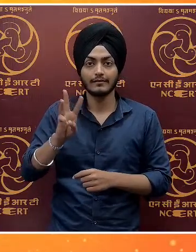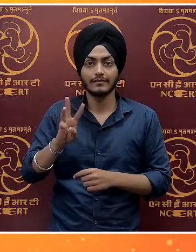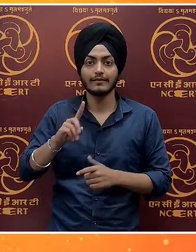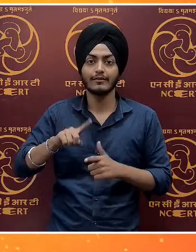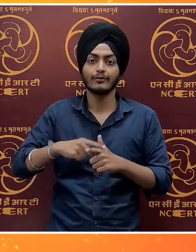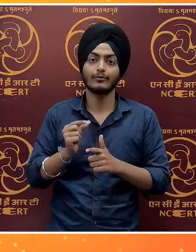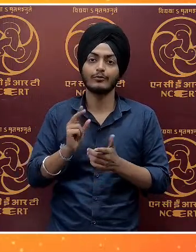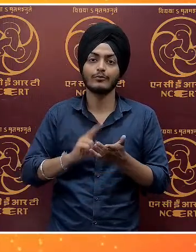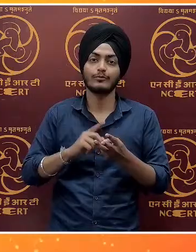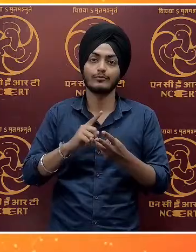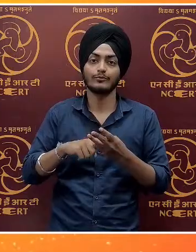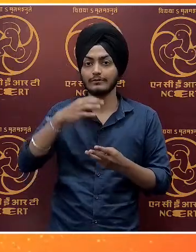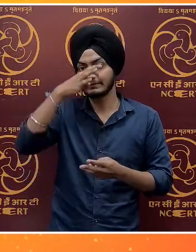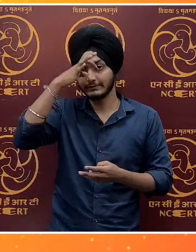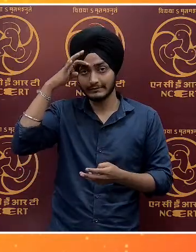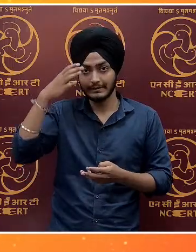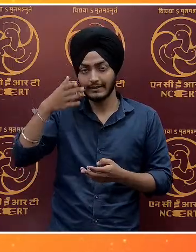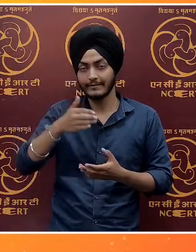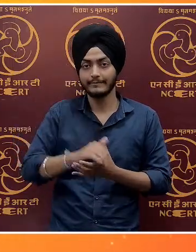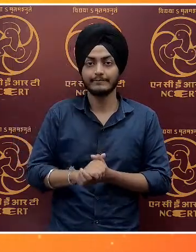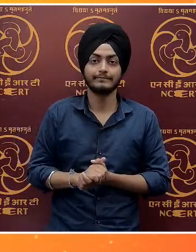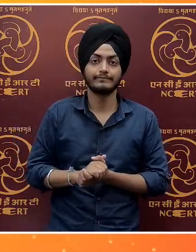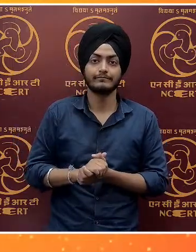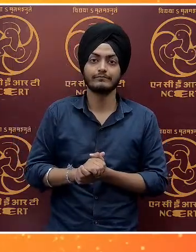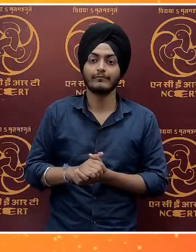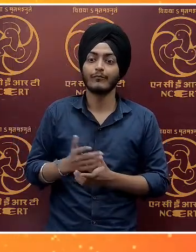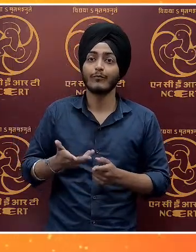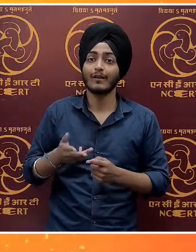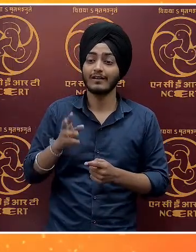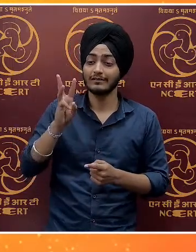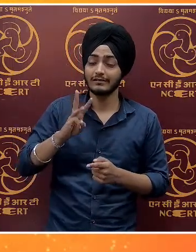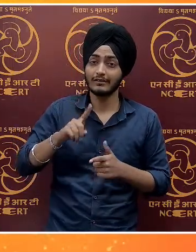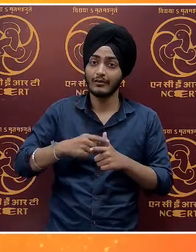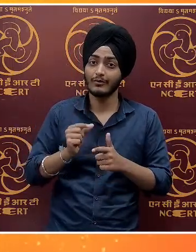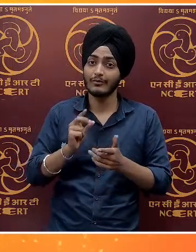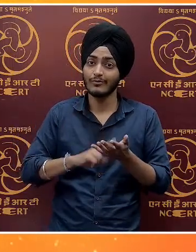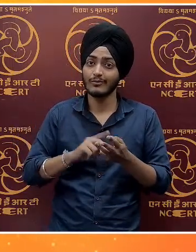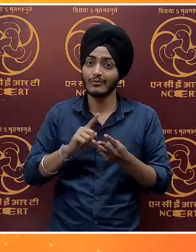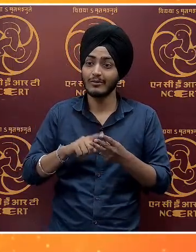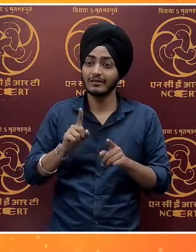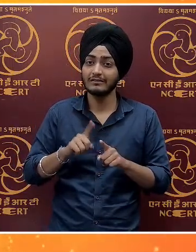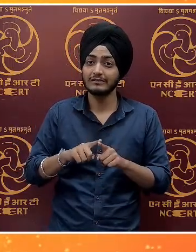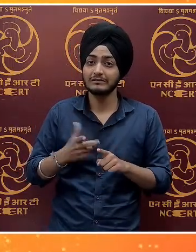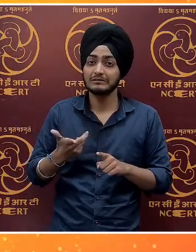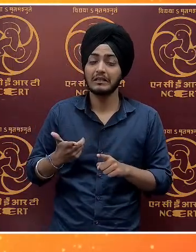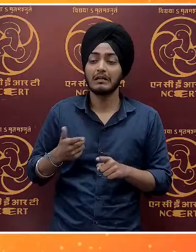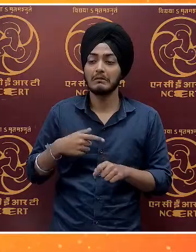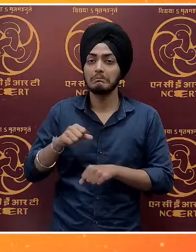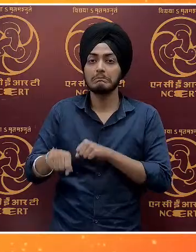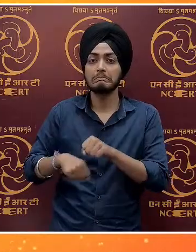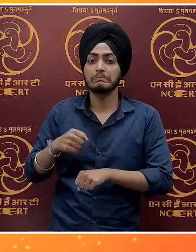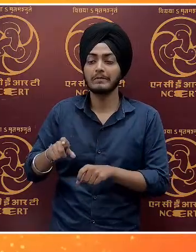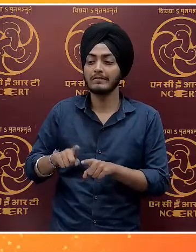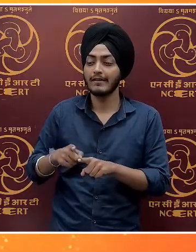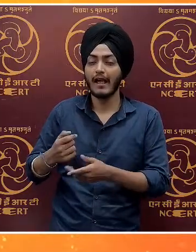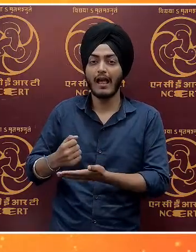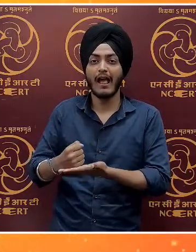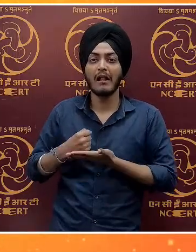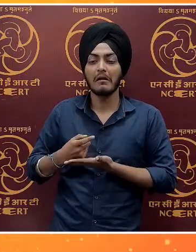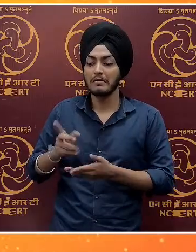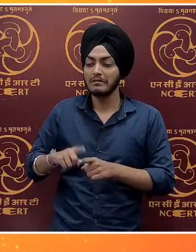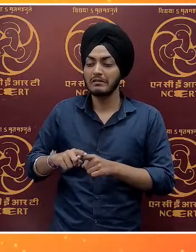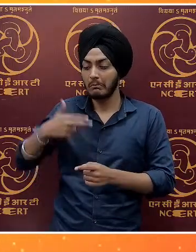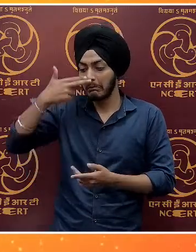to maximize the use of the bicycle because it's the most convenient mode of the transport and it